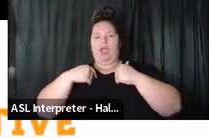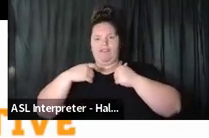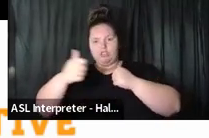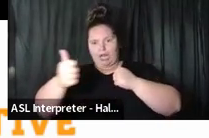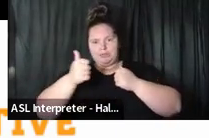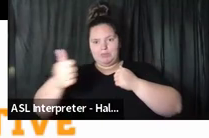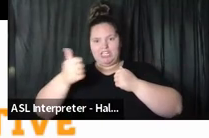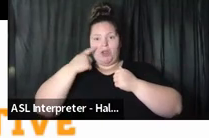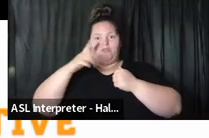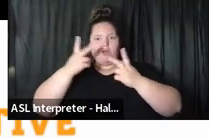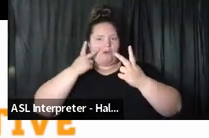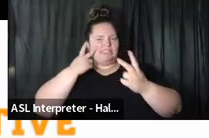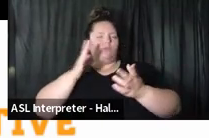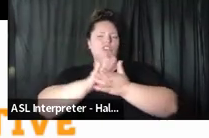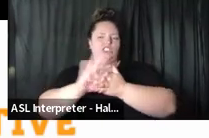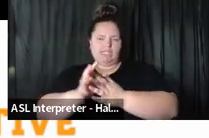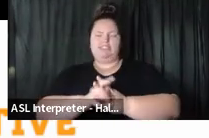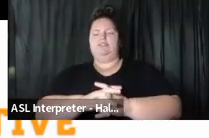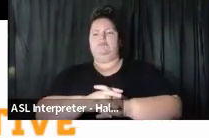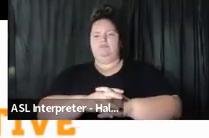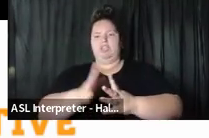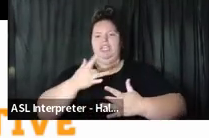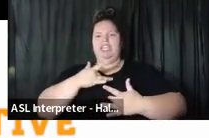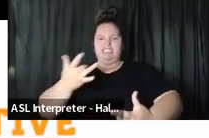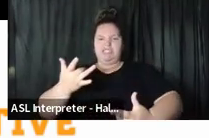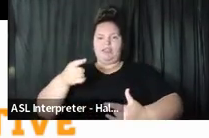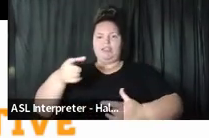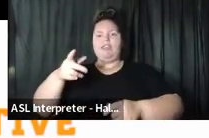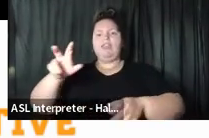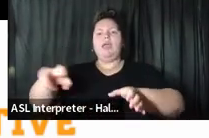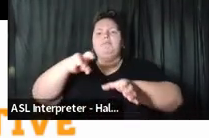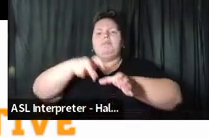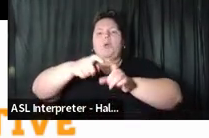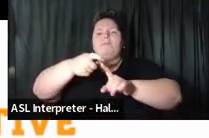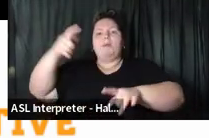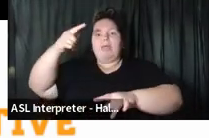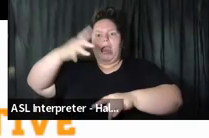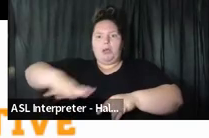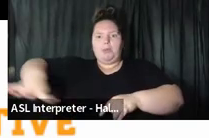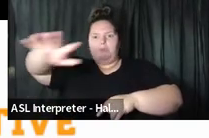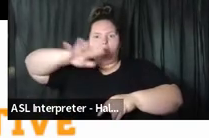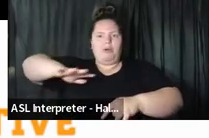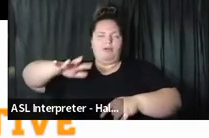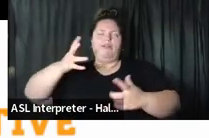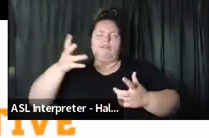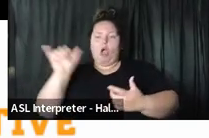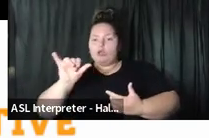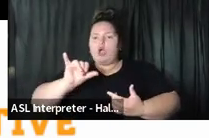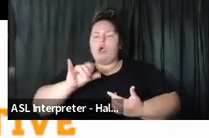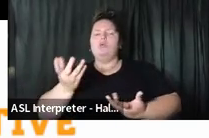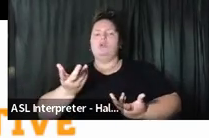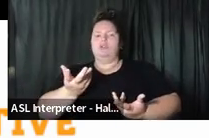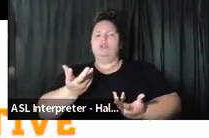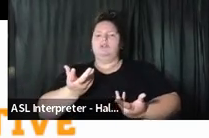your visit, which is really nice. Usually they'll pick you up from the airport or wherever you're from to allow you to be able to, you